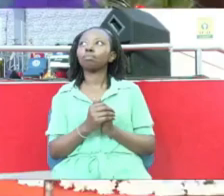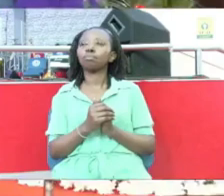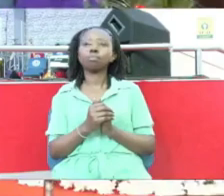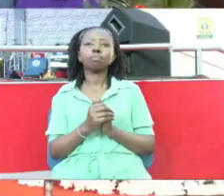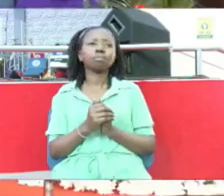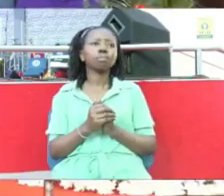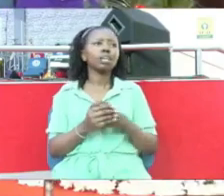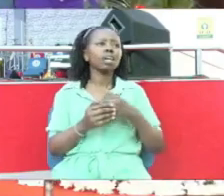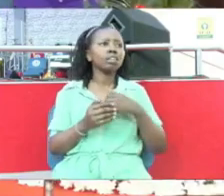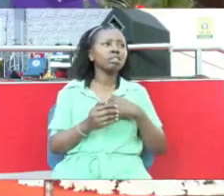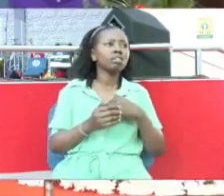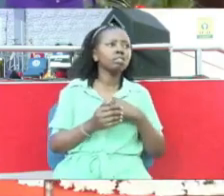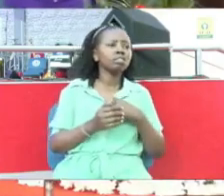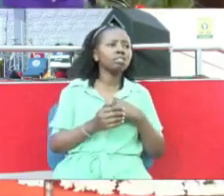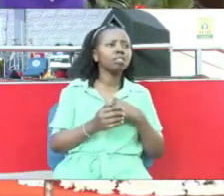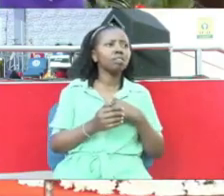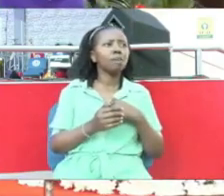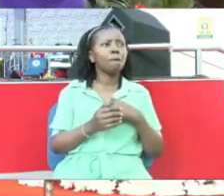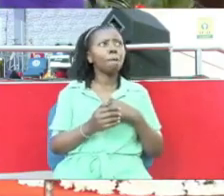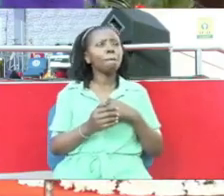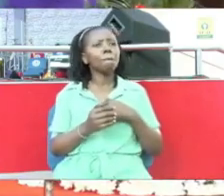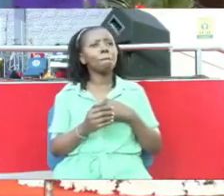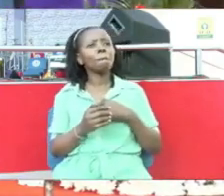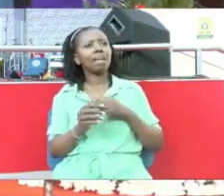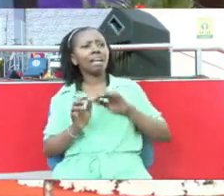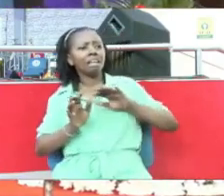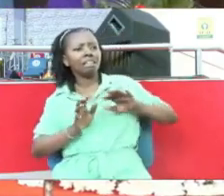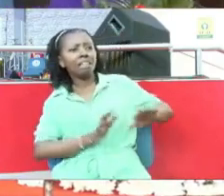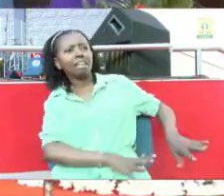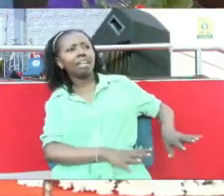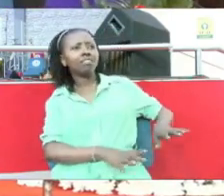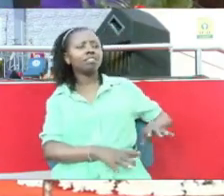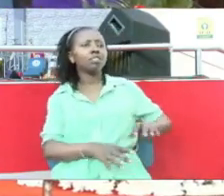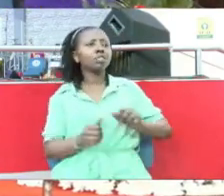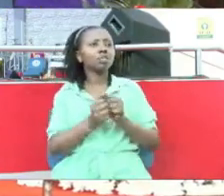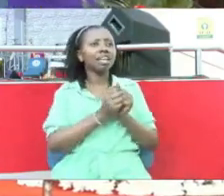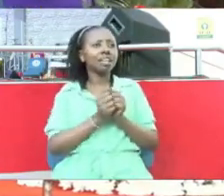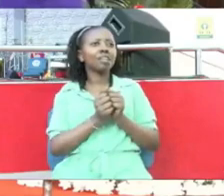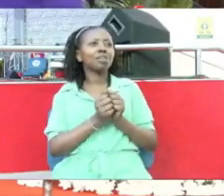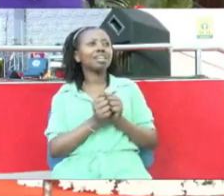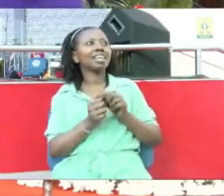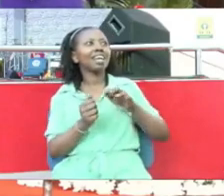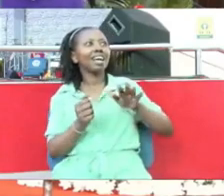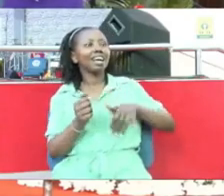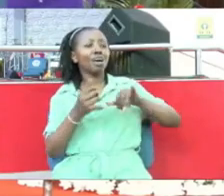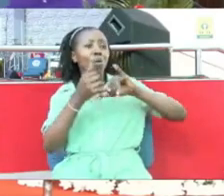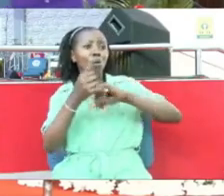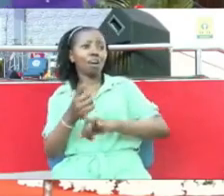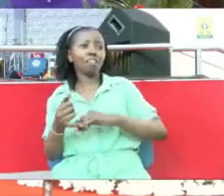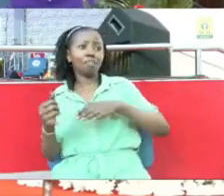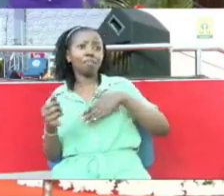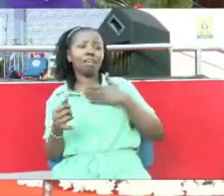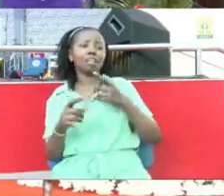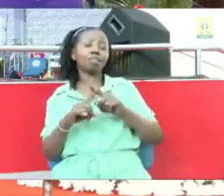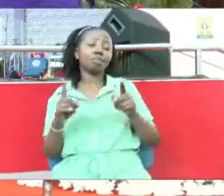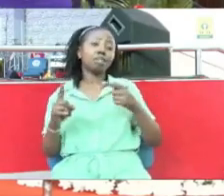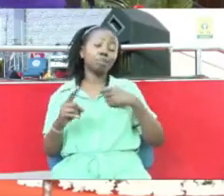I was booted by my fiancé. I am a man, but I'm worshiping. I